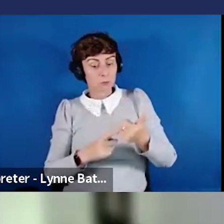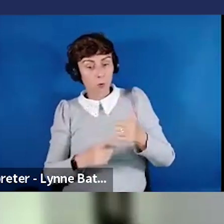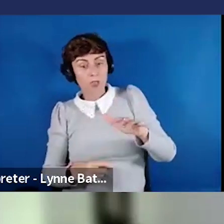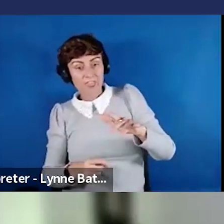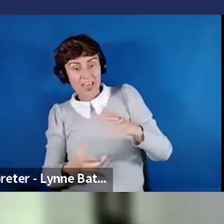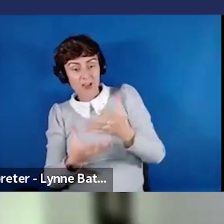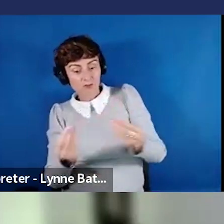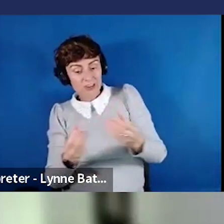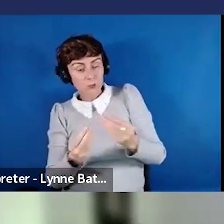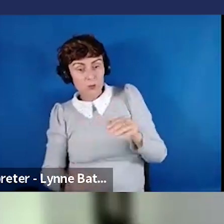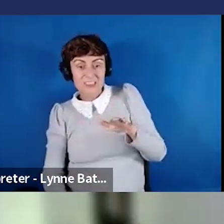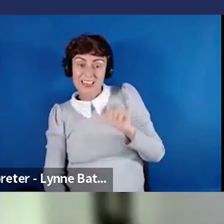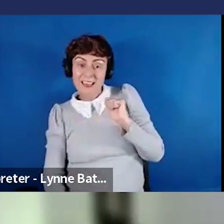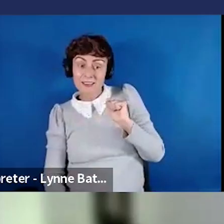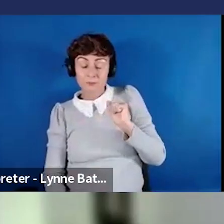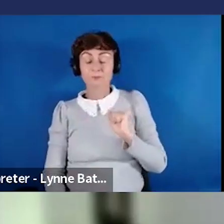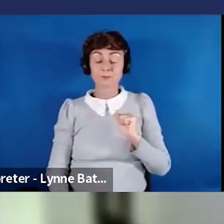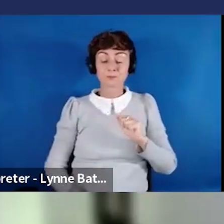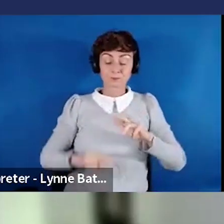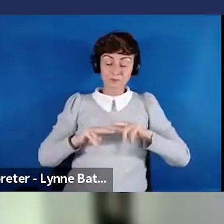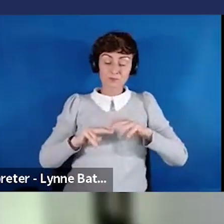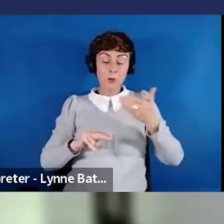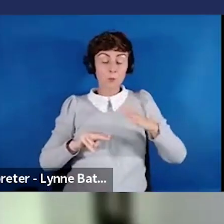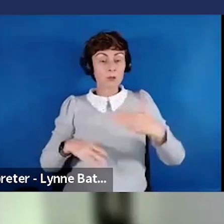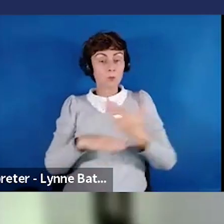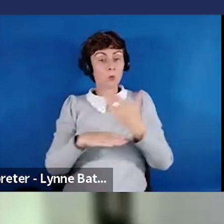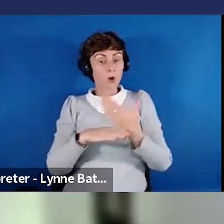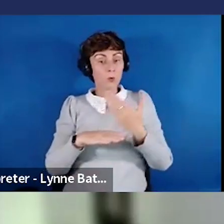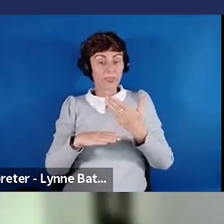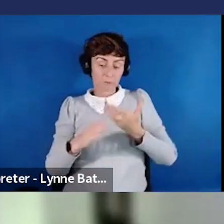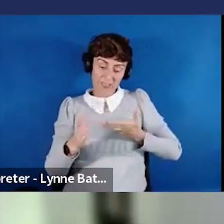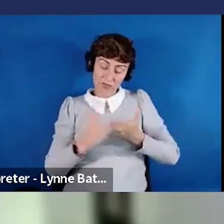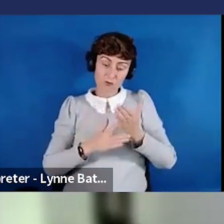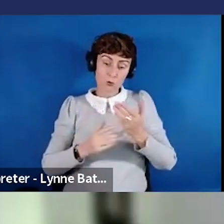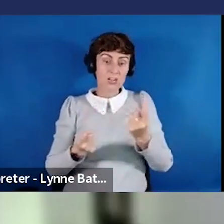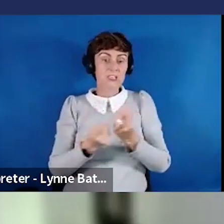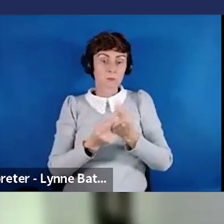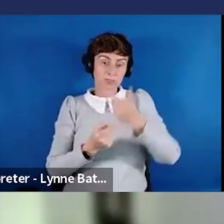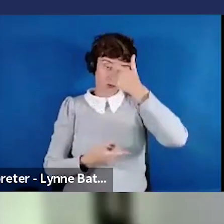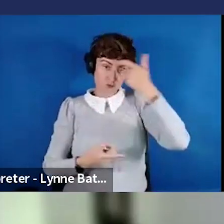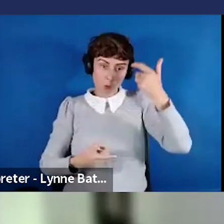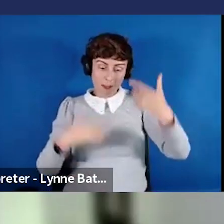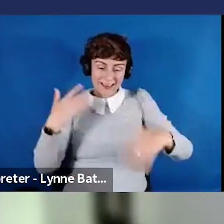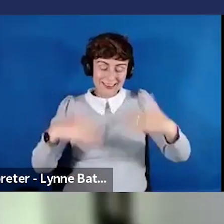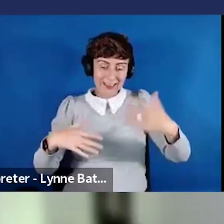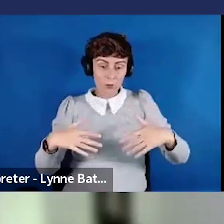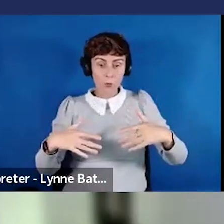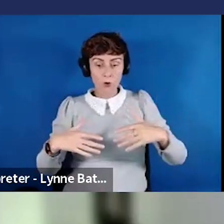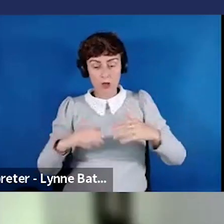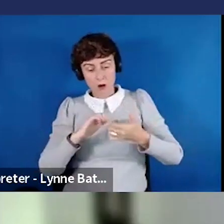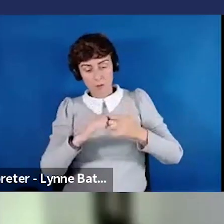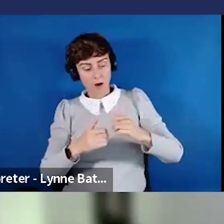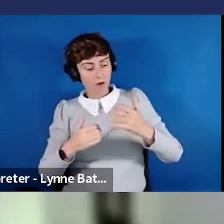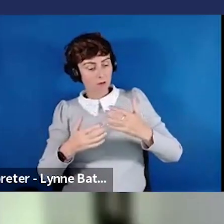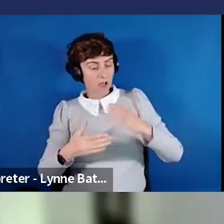there. The dads that we work with who've experienced something traumatic, whether it's a birth or a partner with severe mental health